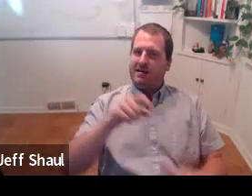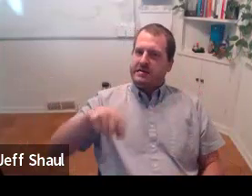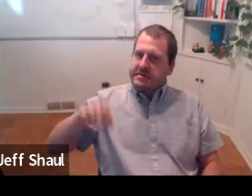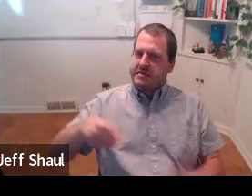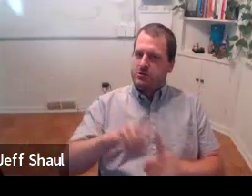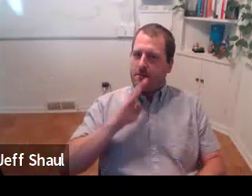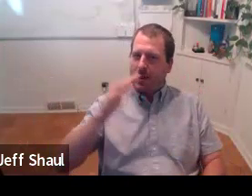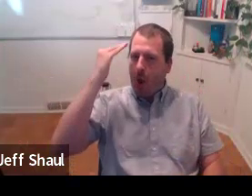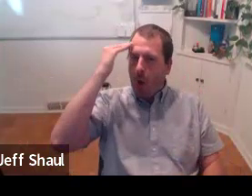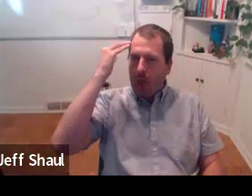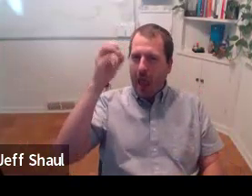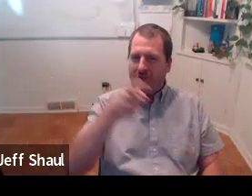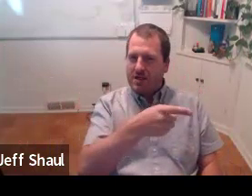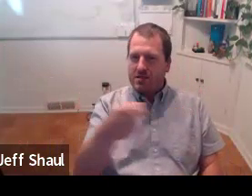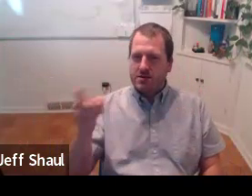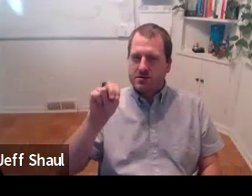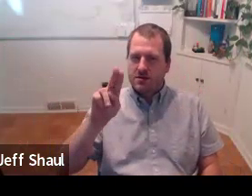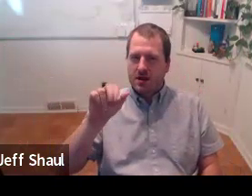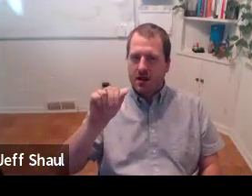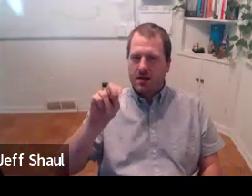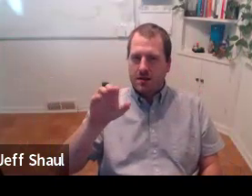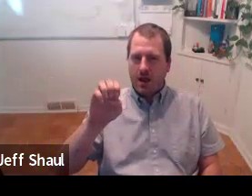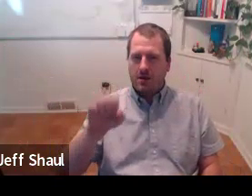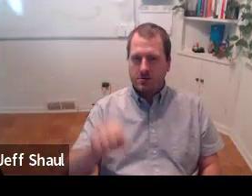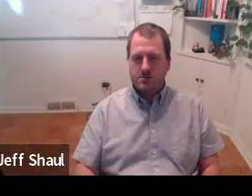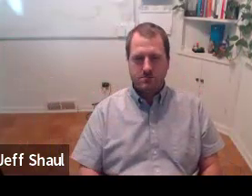conflict. So the model needs to be known,